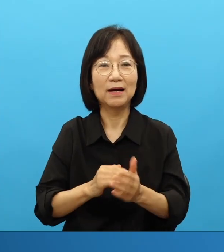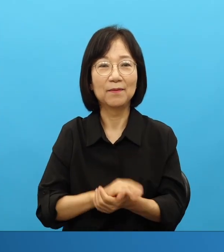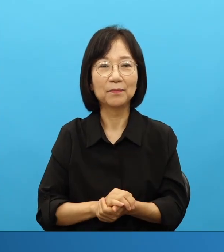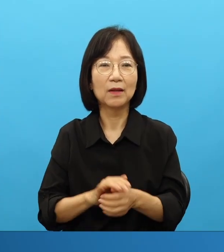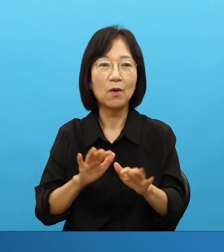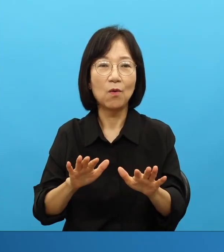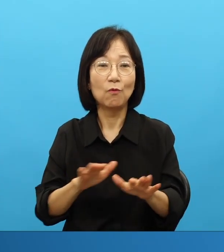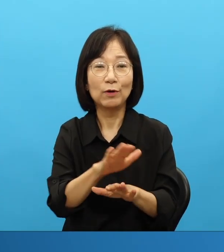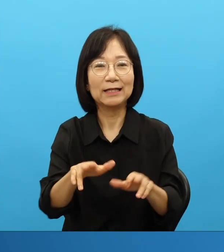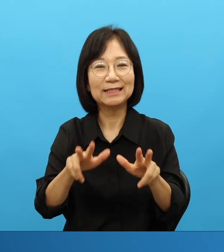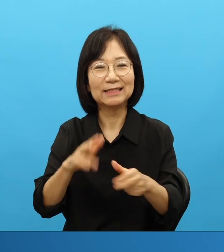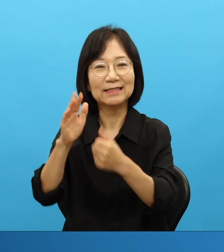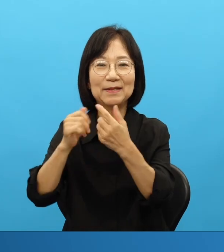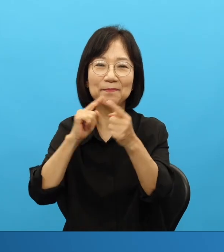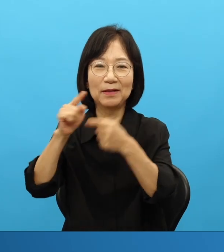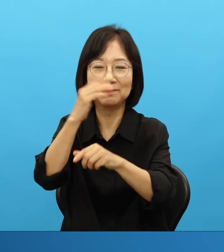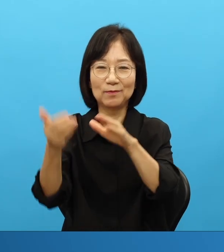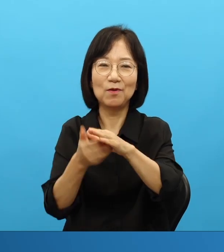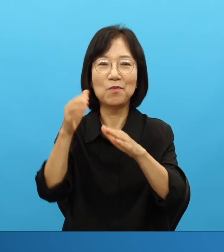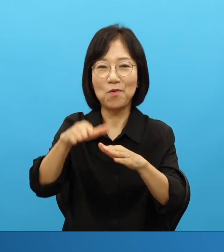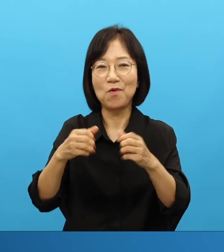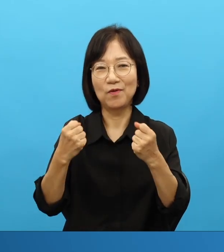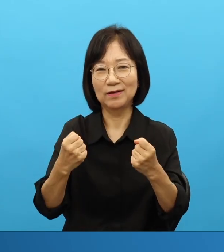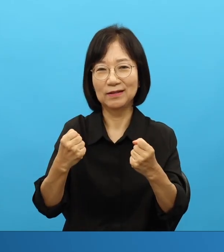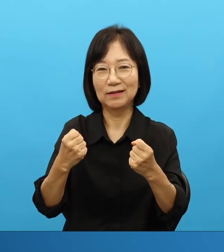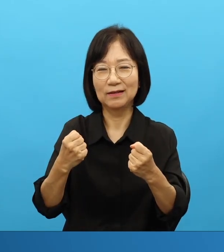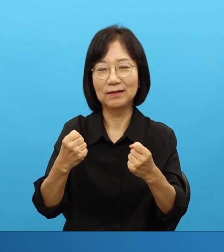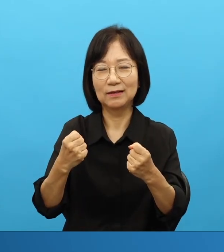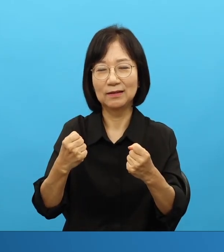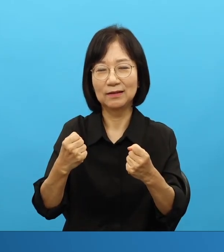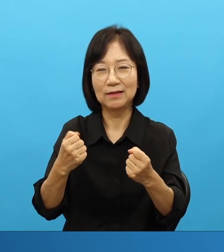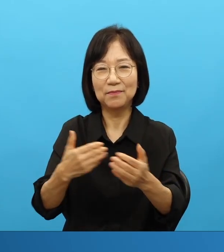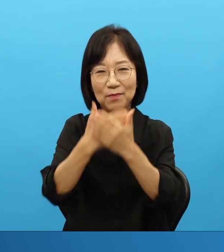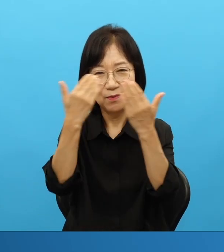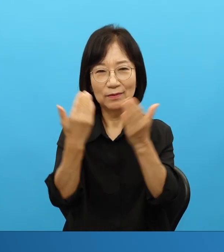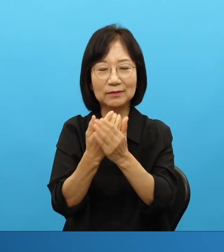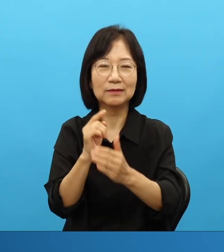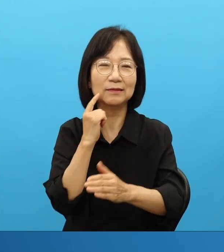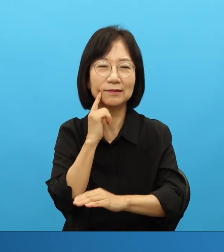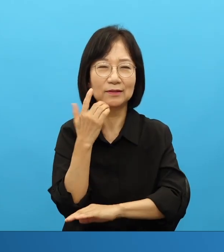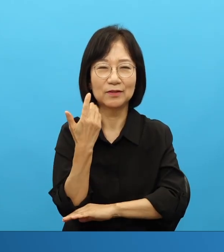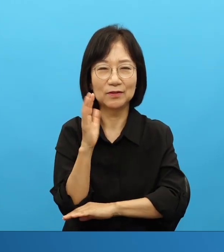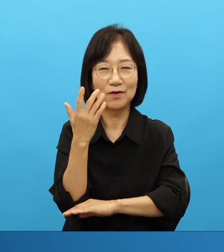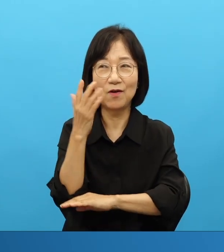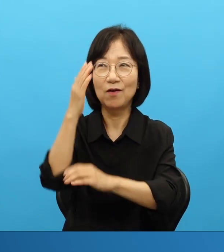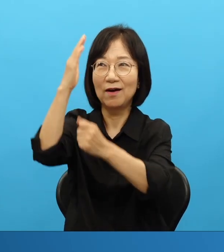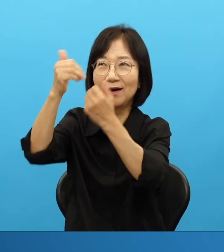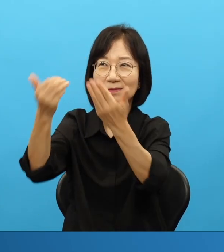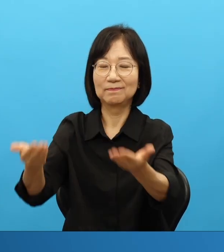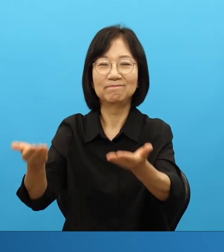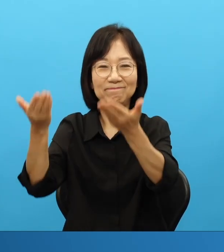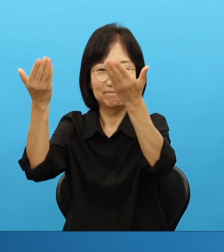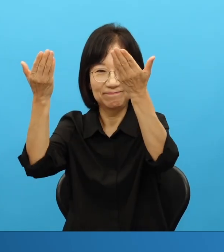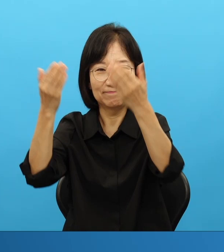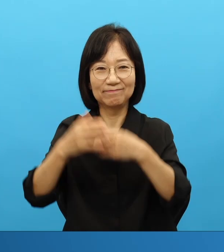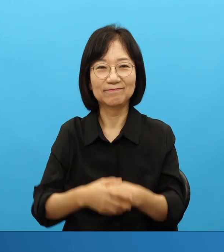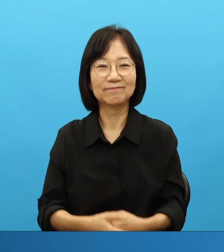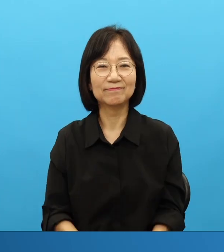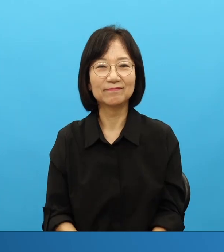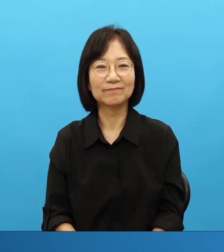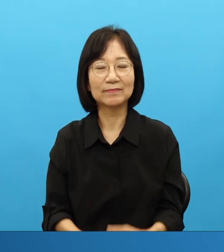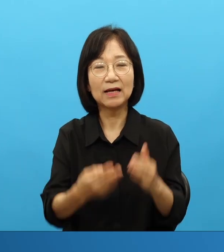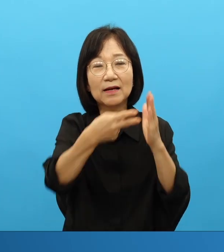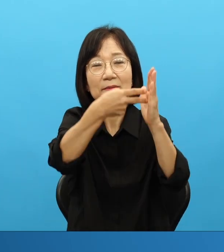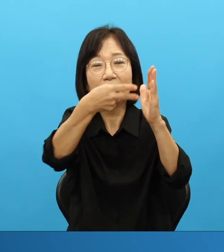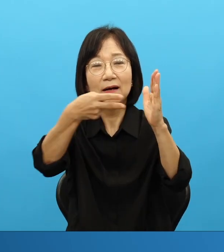place where God's word is being fulfilled. All glory be to God. And it is